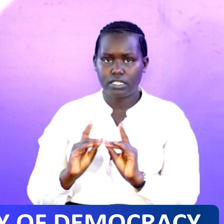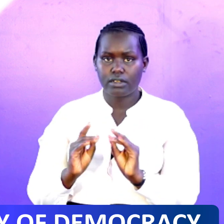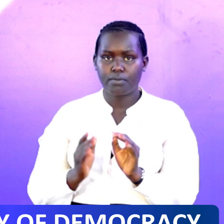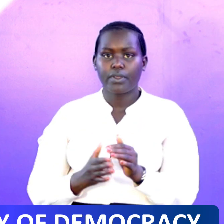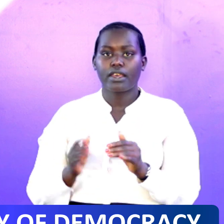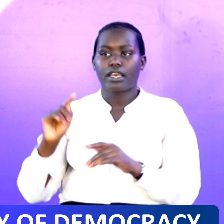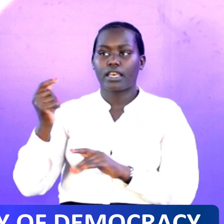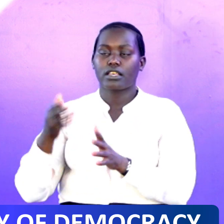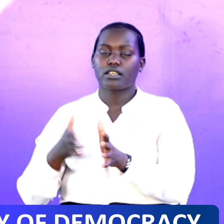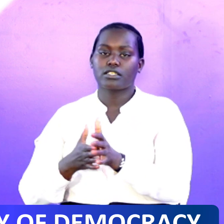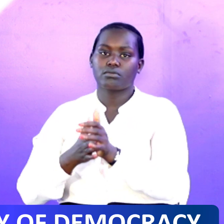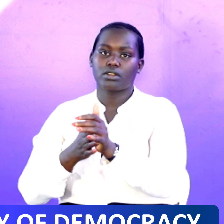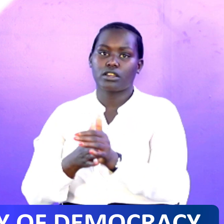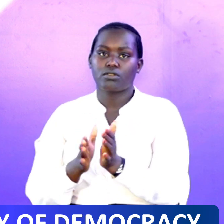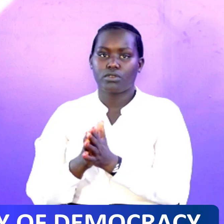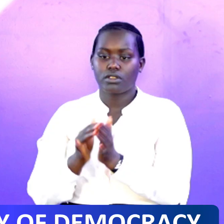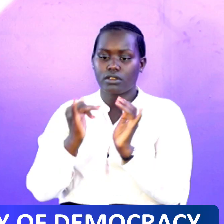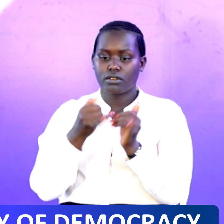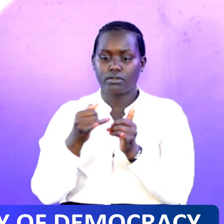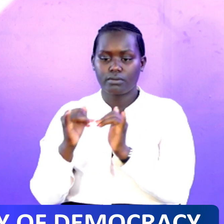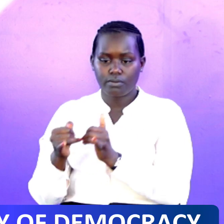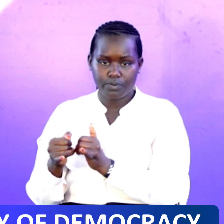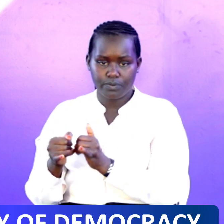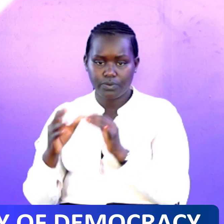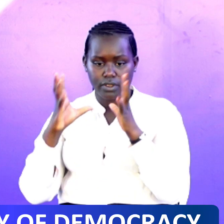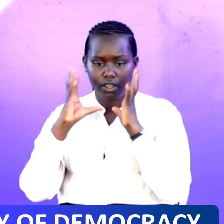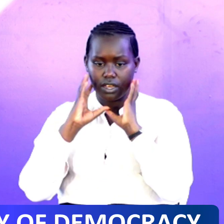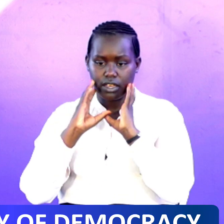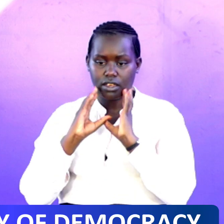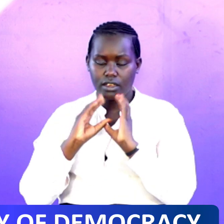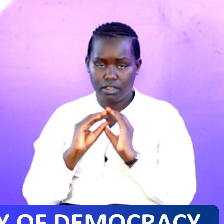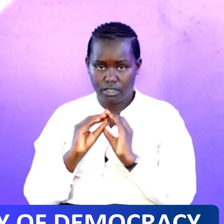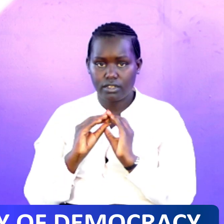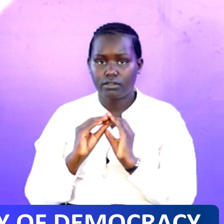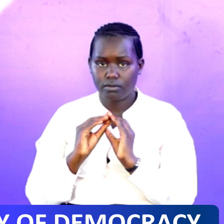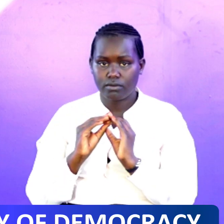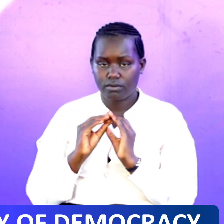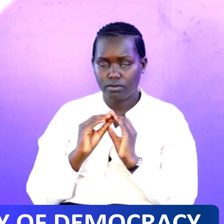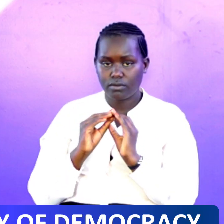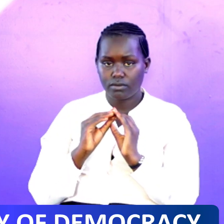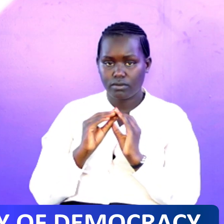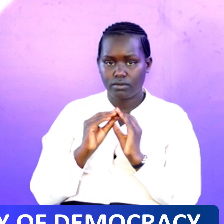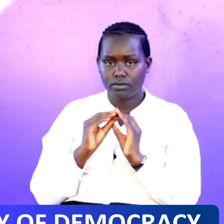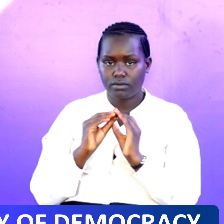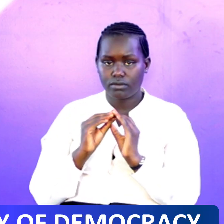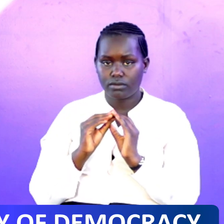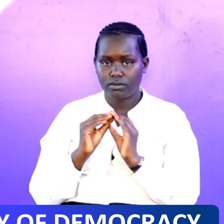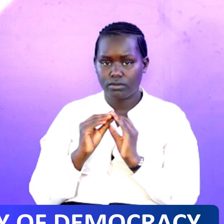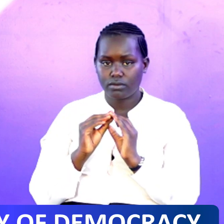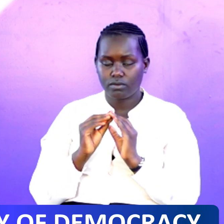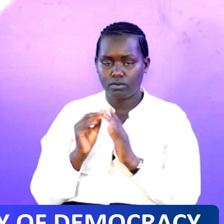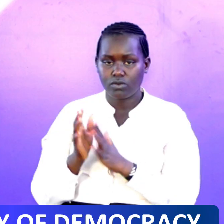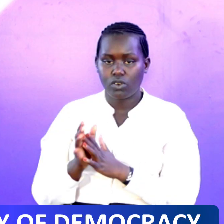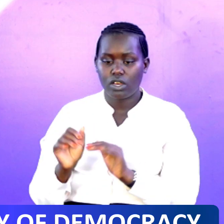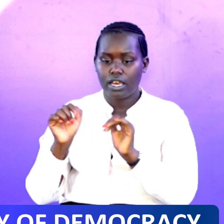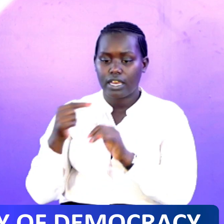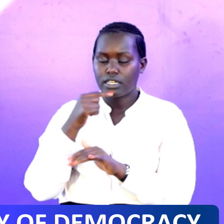individuals. Kenyatta Senior was Kenyatta Senior. He was not ruling on behalf of Kikuyus. And I can tell